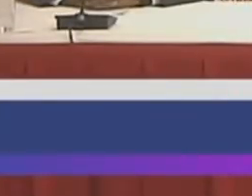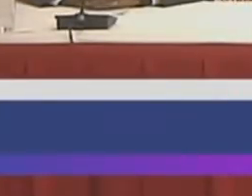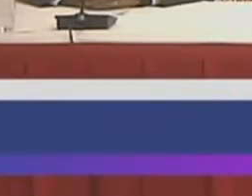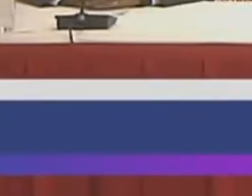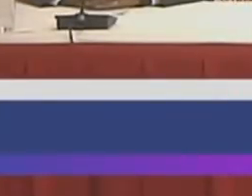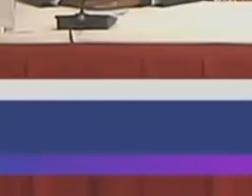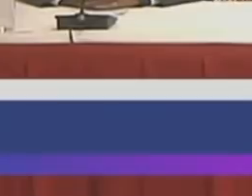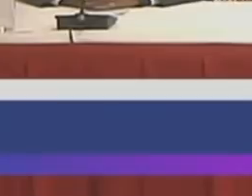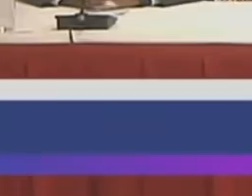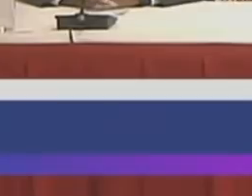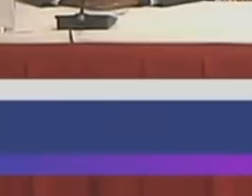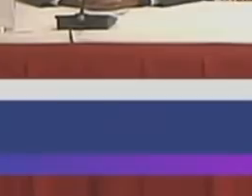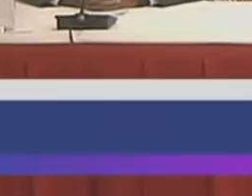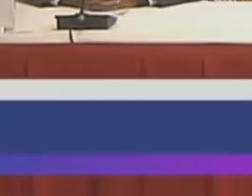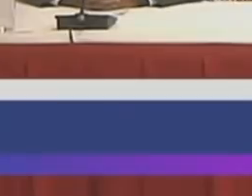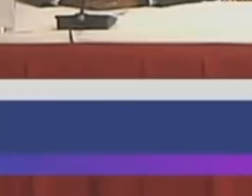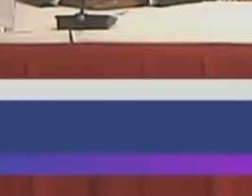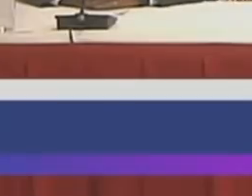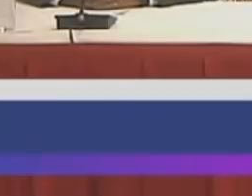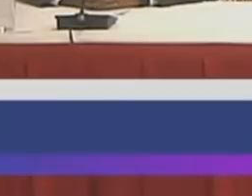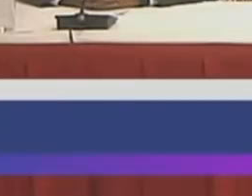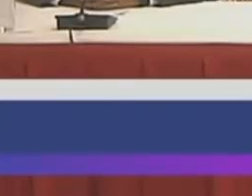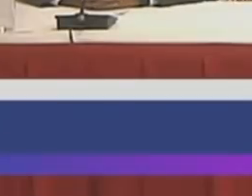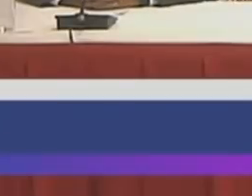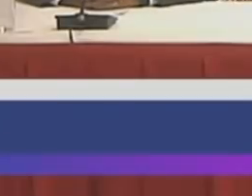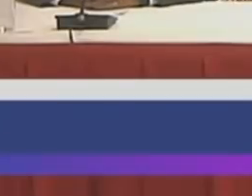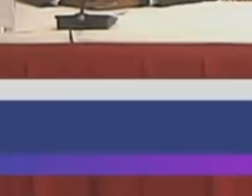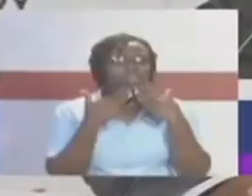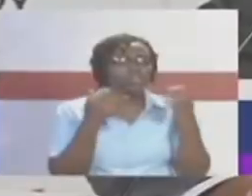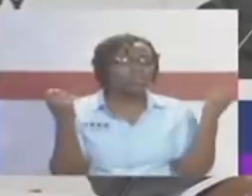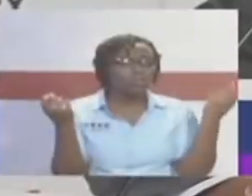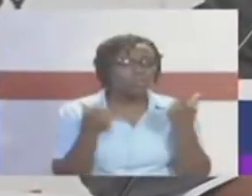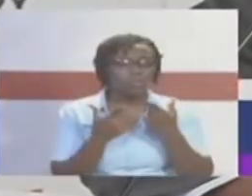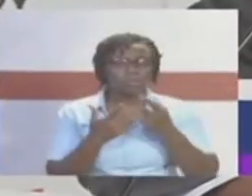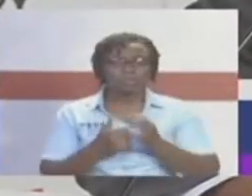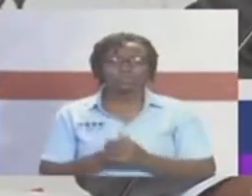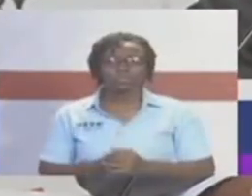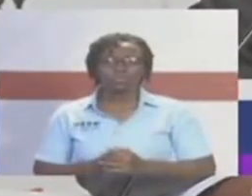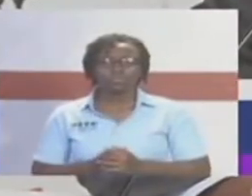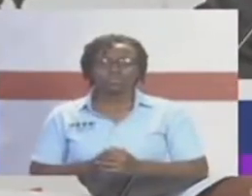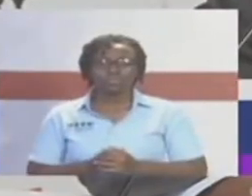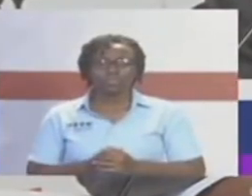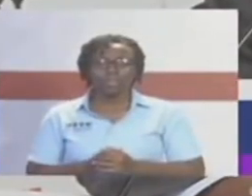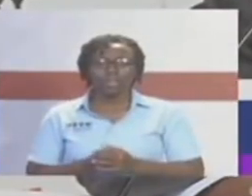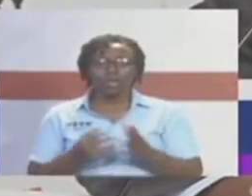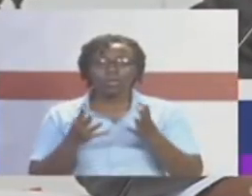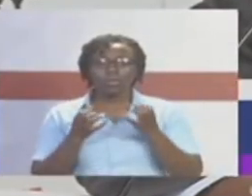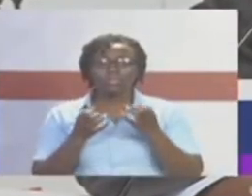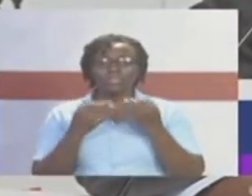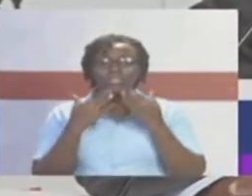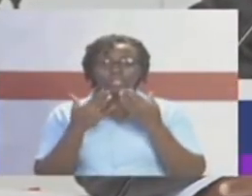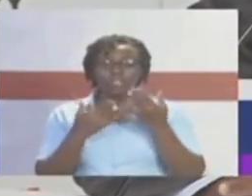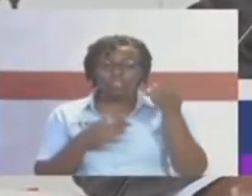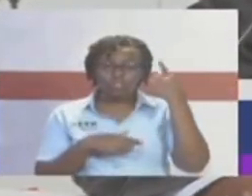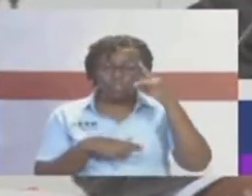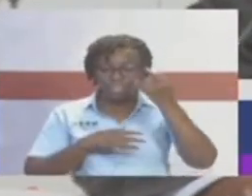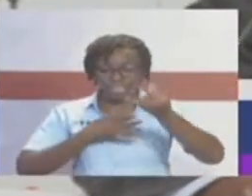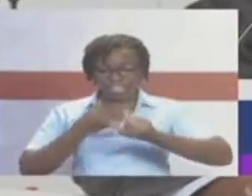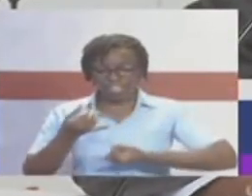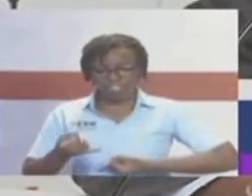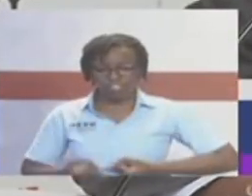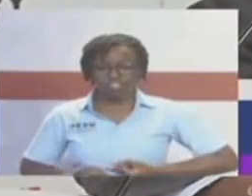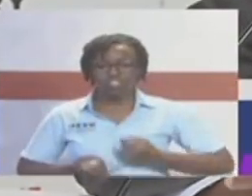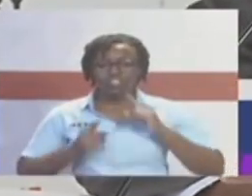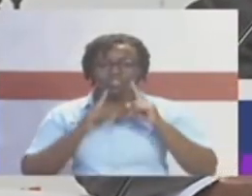Thank you, everybody. Good morning to my panel, all courtesies observed. And I would like to thank you for the invitation to